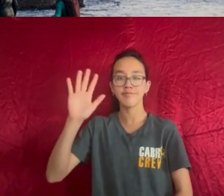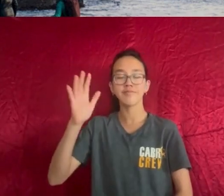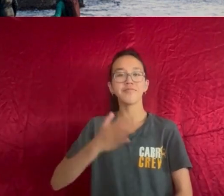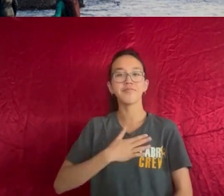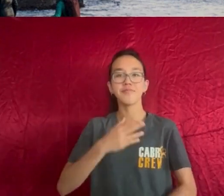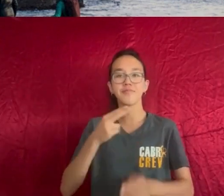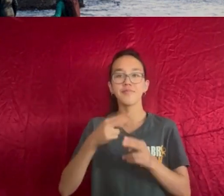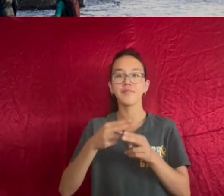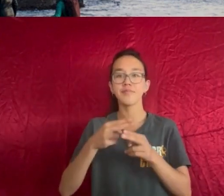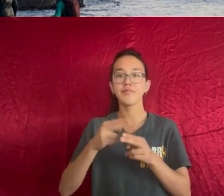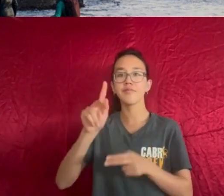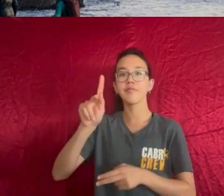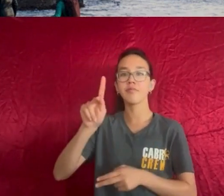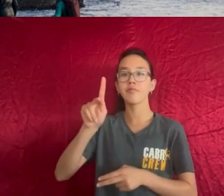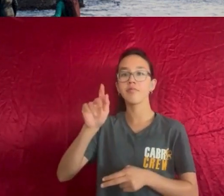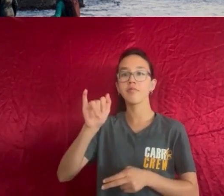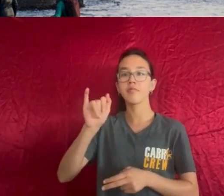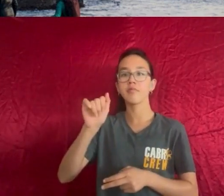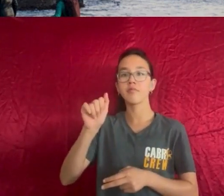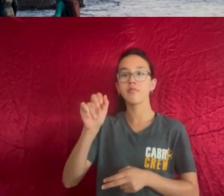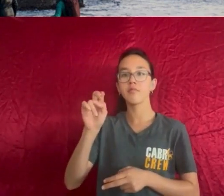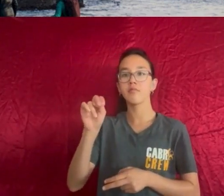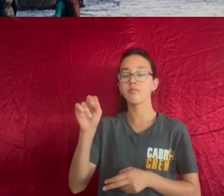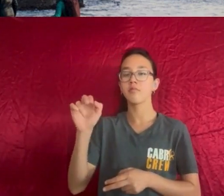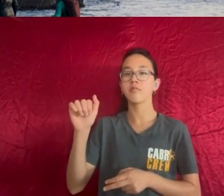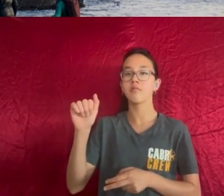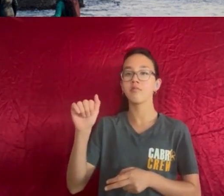Hi, my name is Kiana Lee,